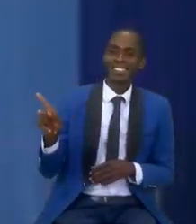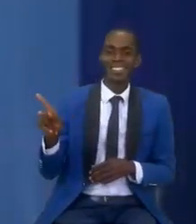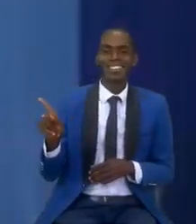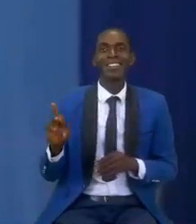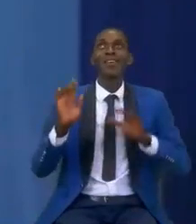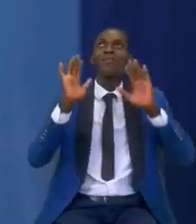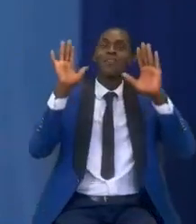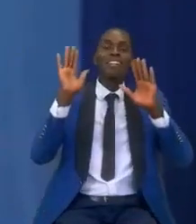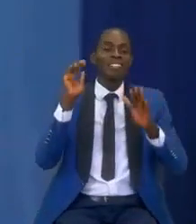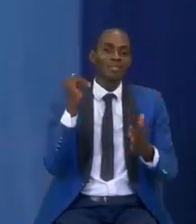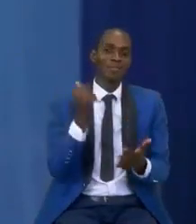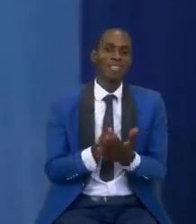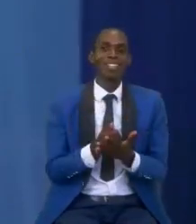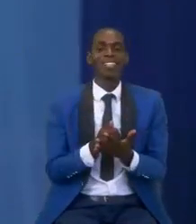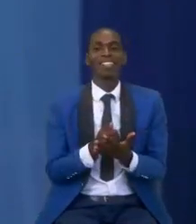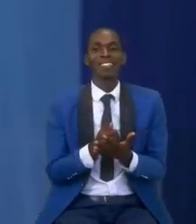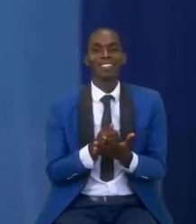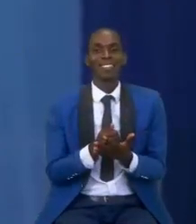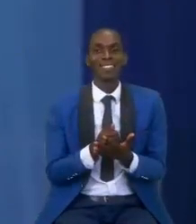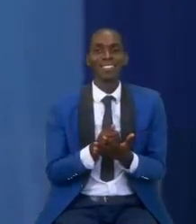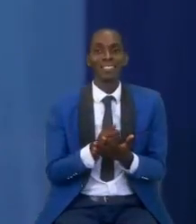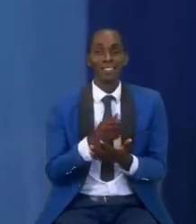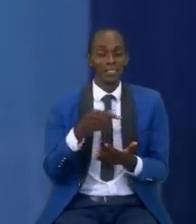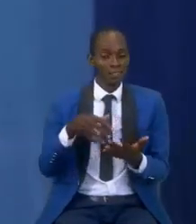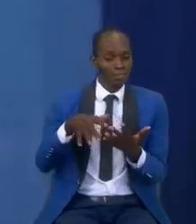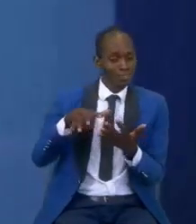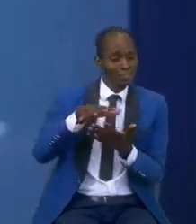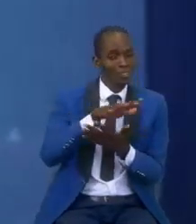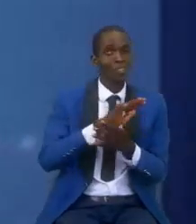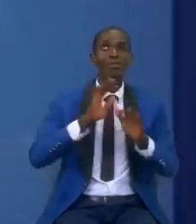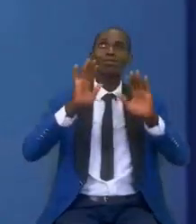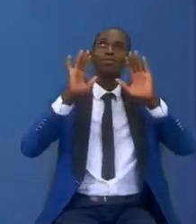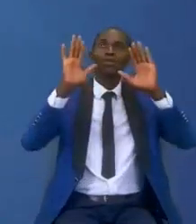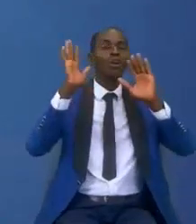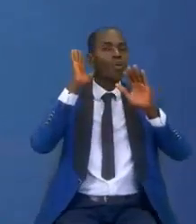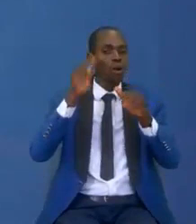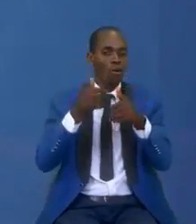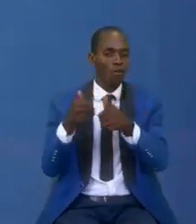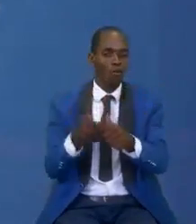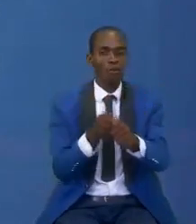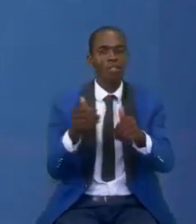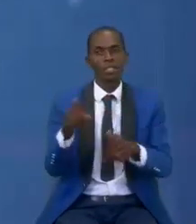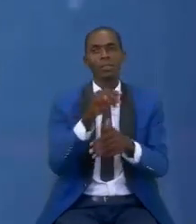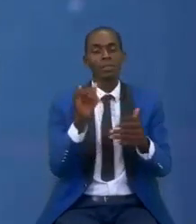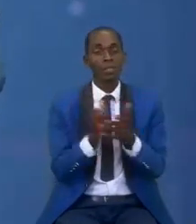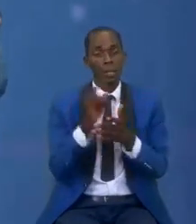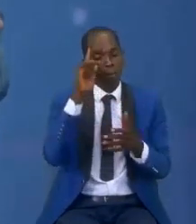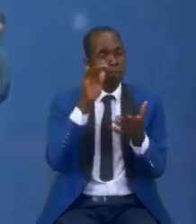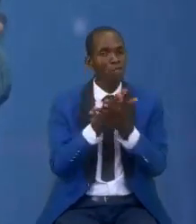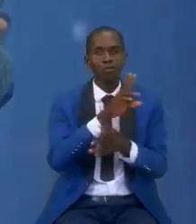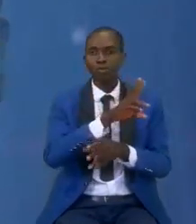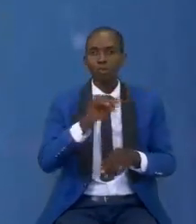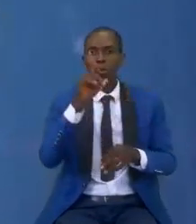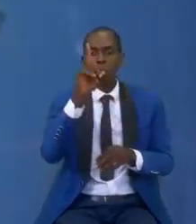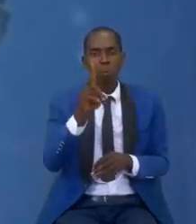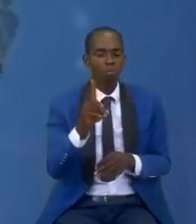follow them that believe. No exception. Just believe. Why wouldn't you believe? He's done it for